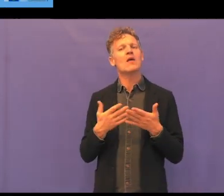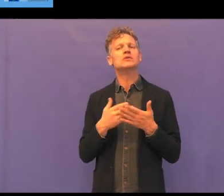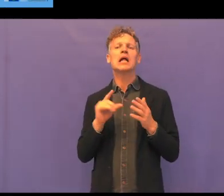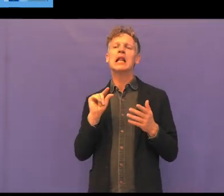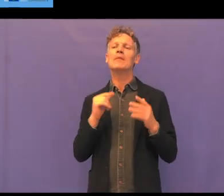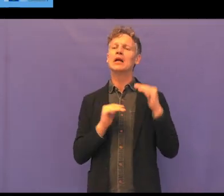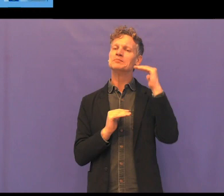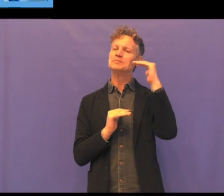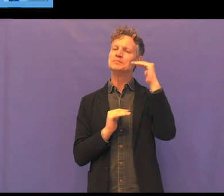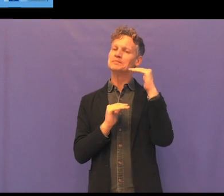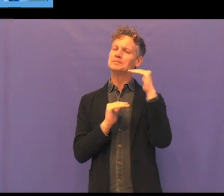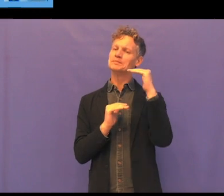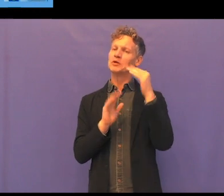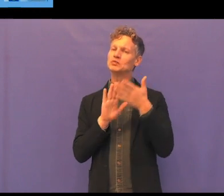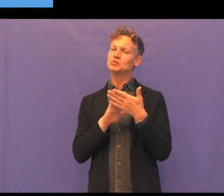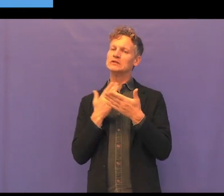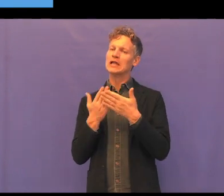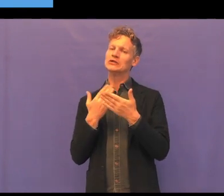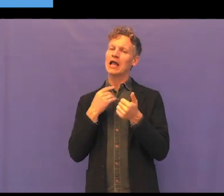translation service?